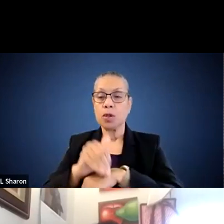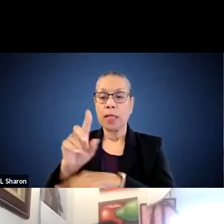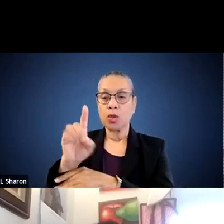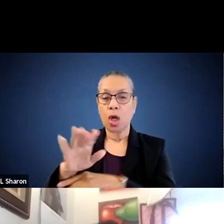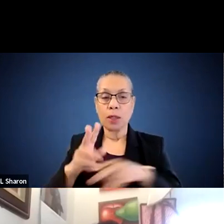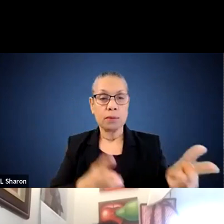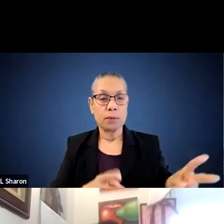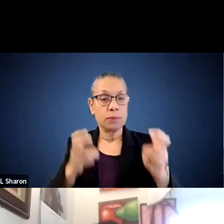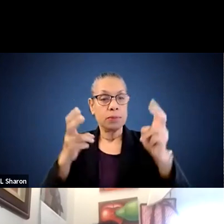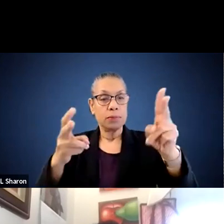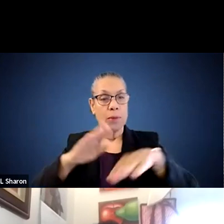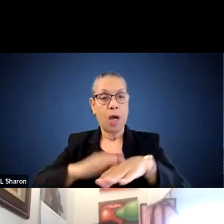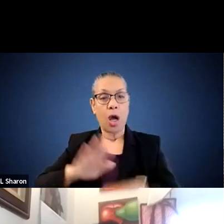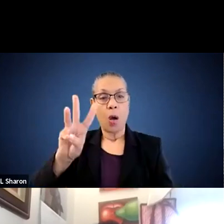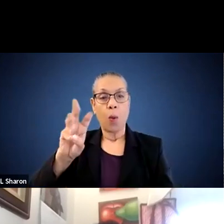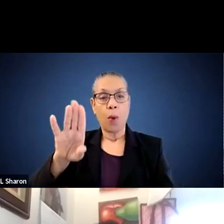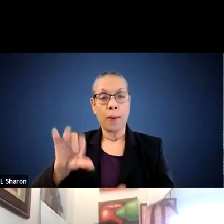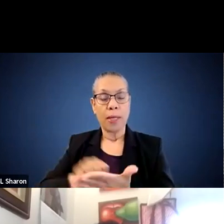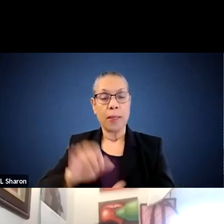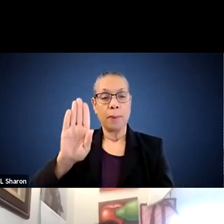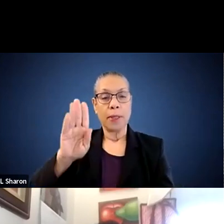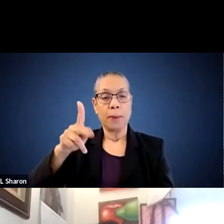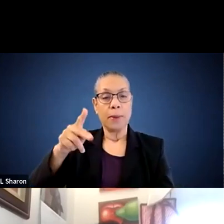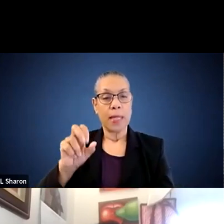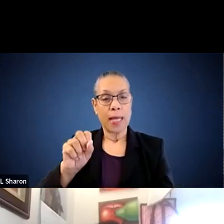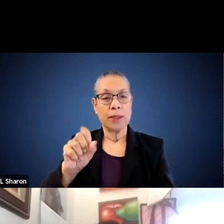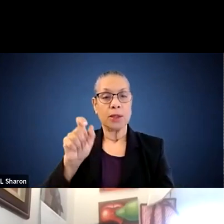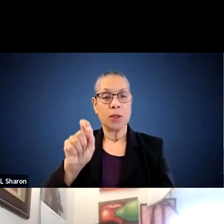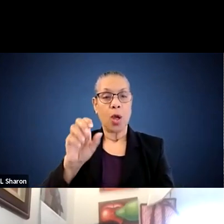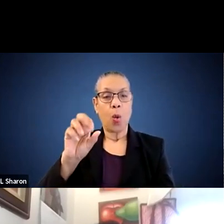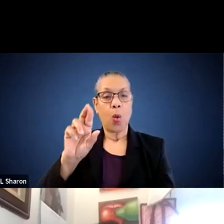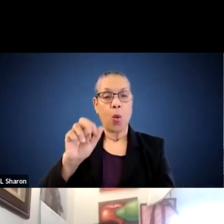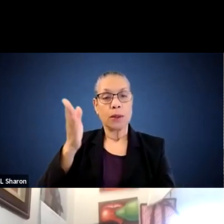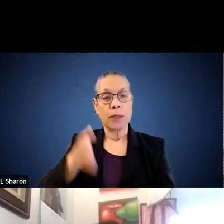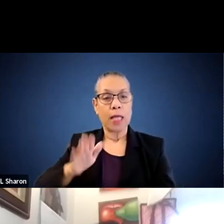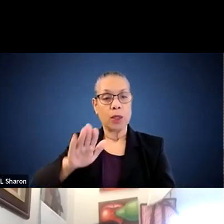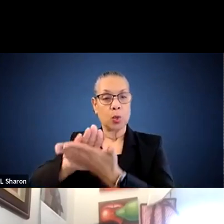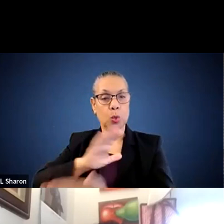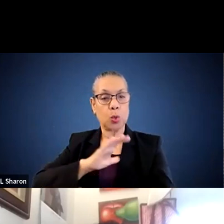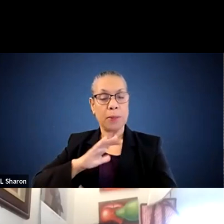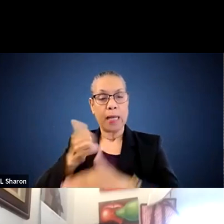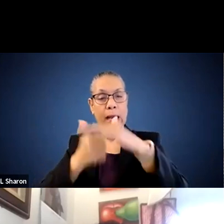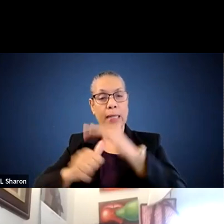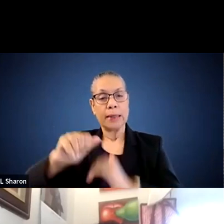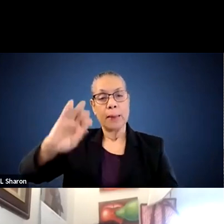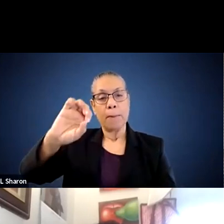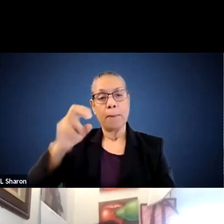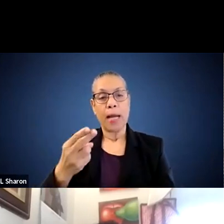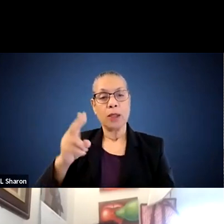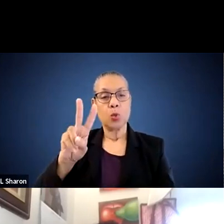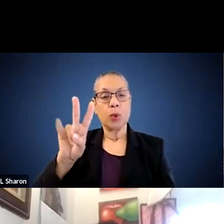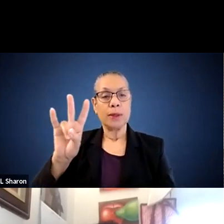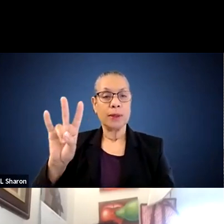posted on the committee's webpage bostonpublicschools.org school committee under the March 22nd meeting link